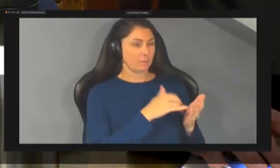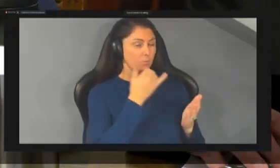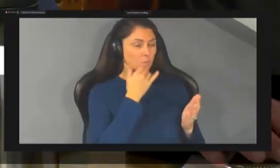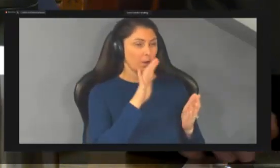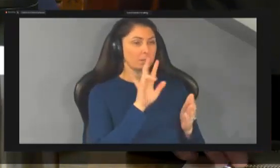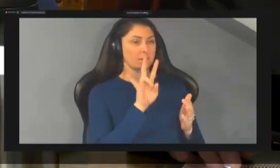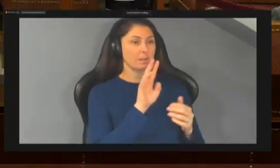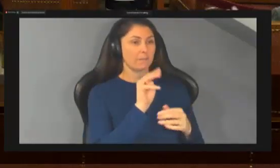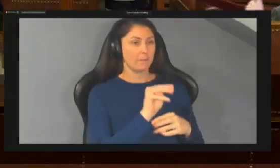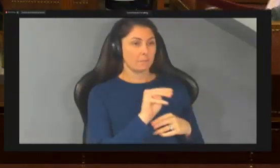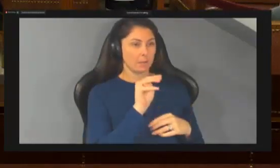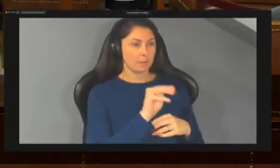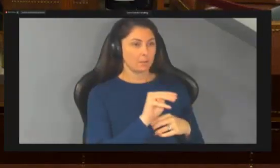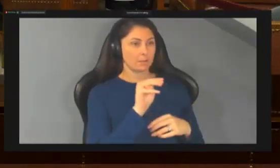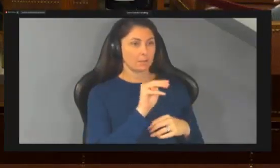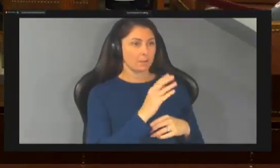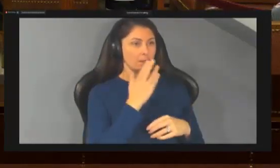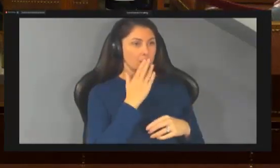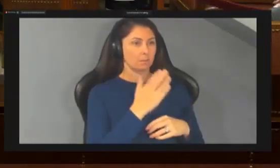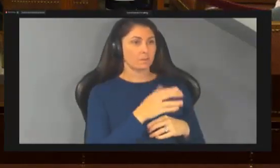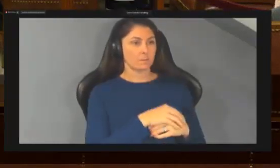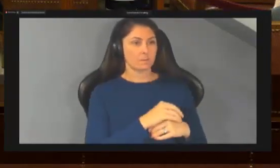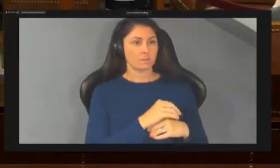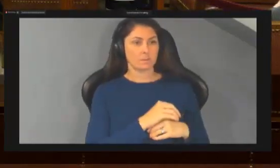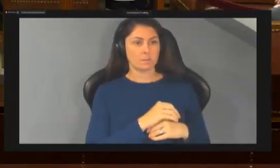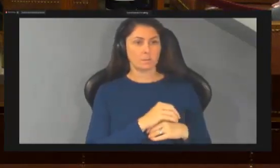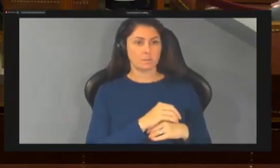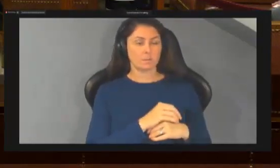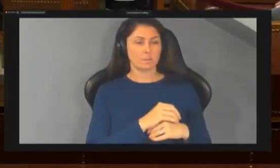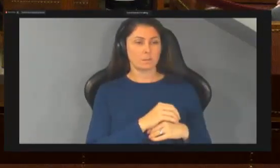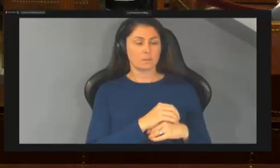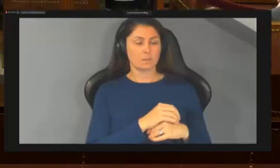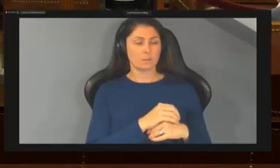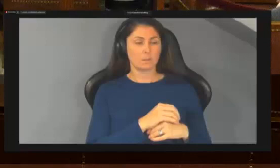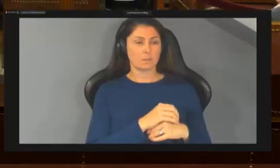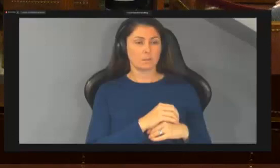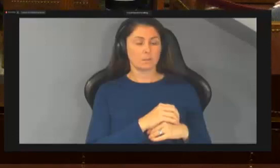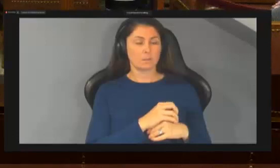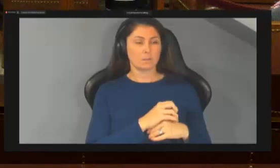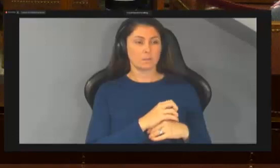million. Thank Does you that equal for catching up to me. I think